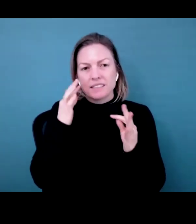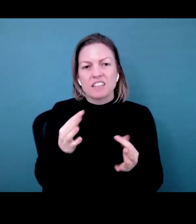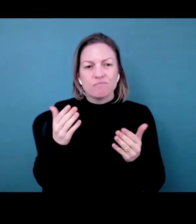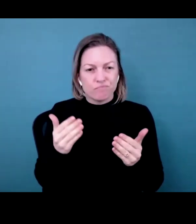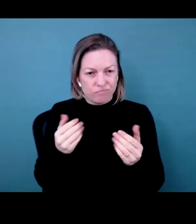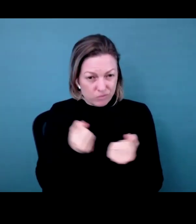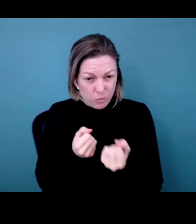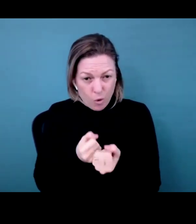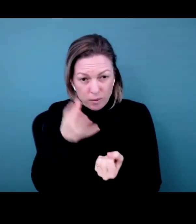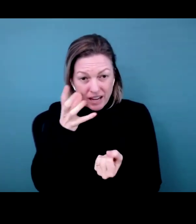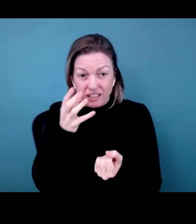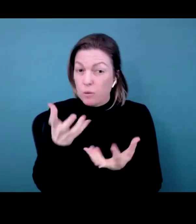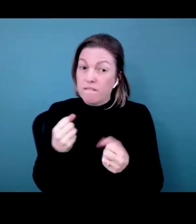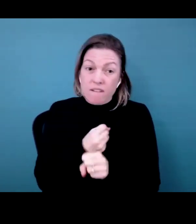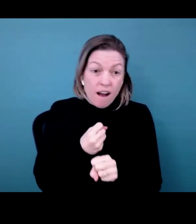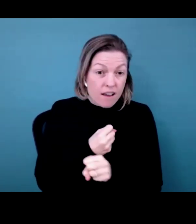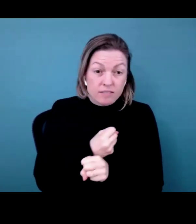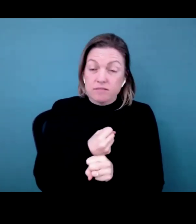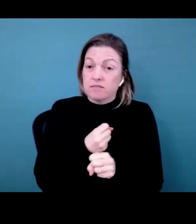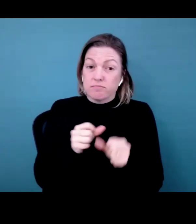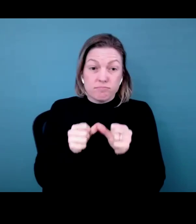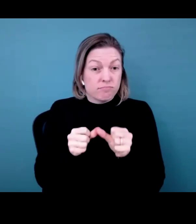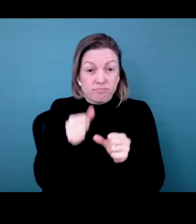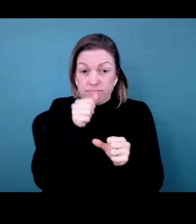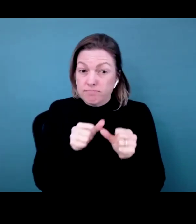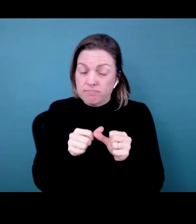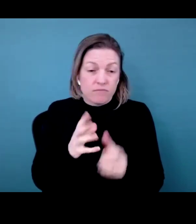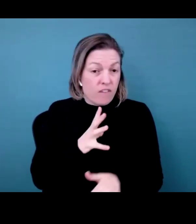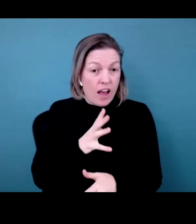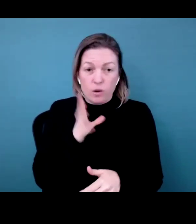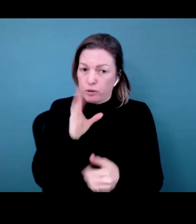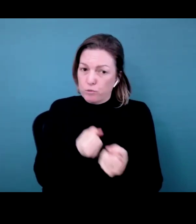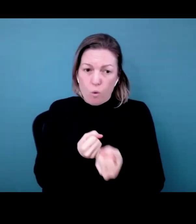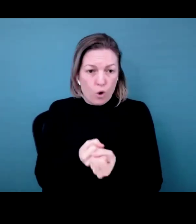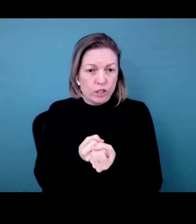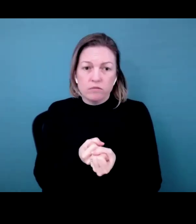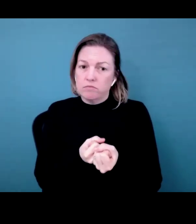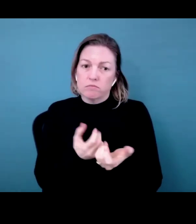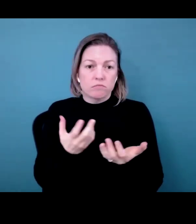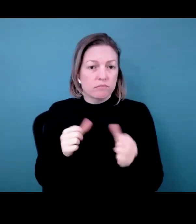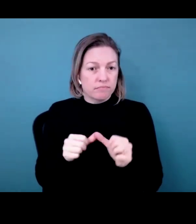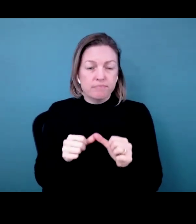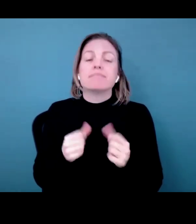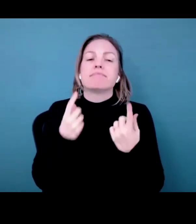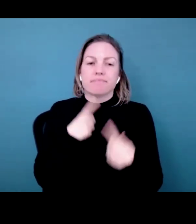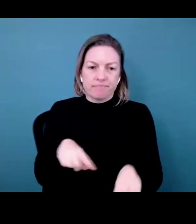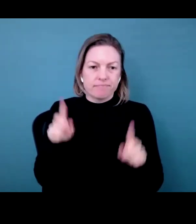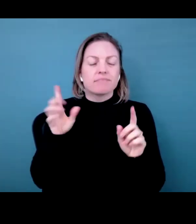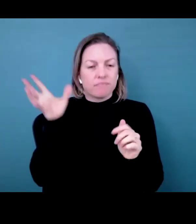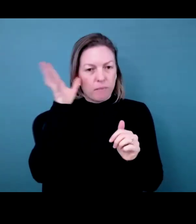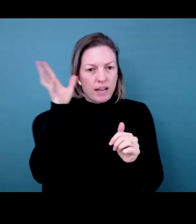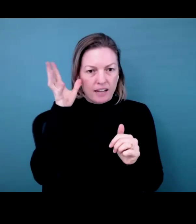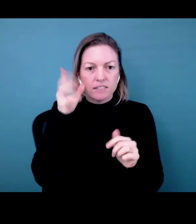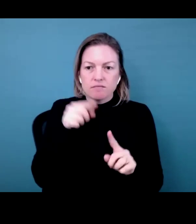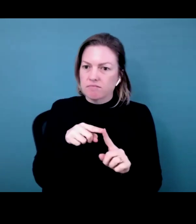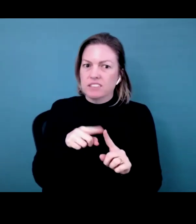he chooses to fight on and make it past, we're going to enable him to do that. And sure enough, my dad is a